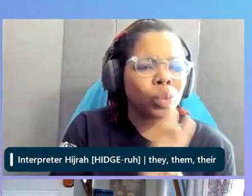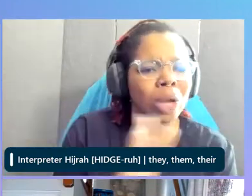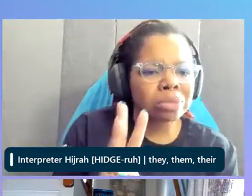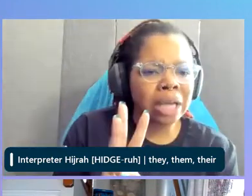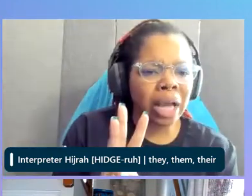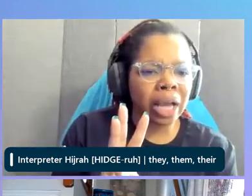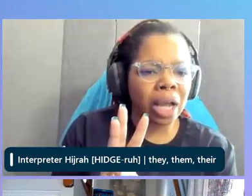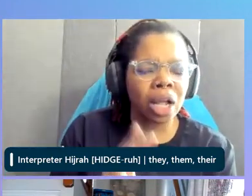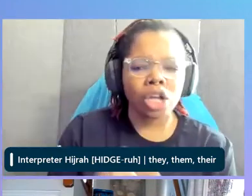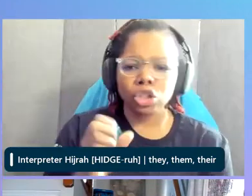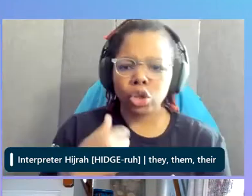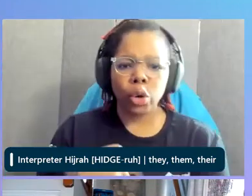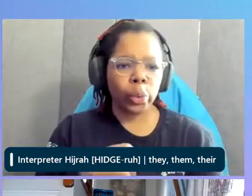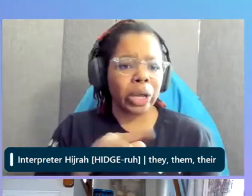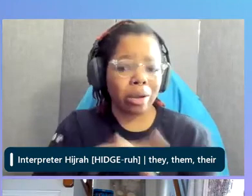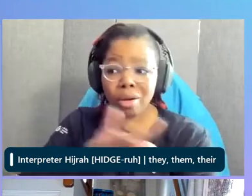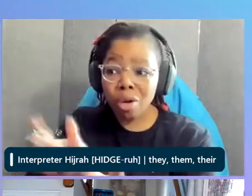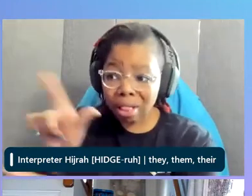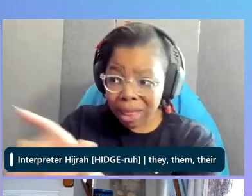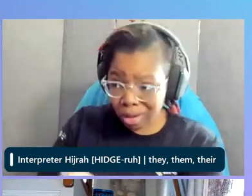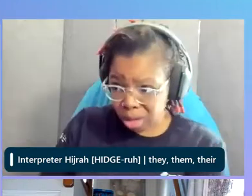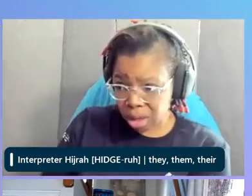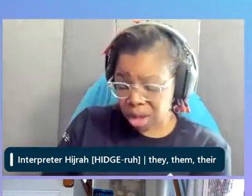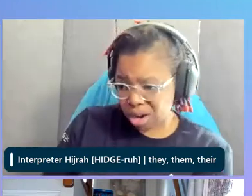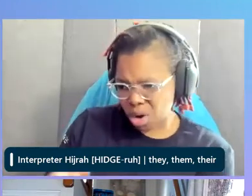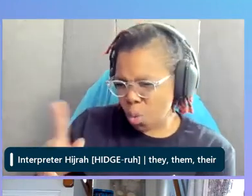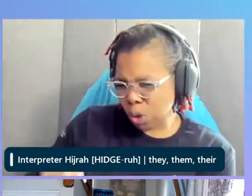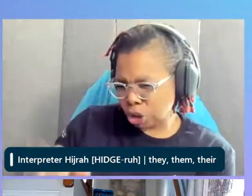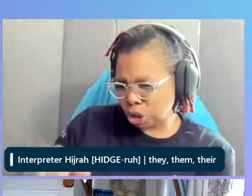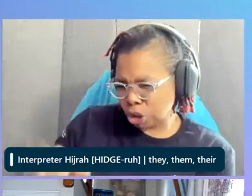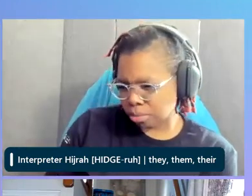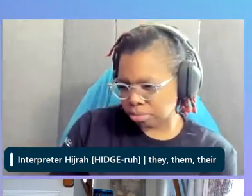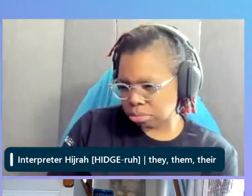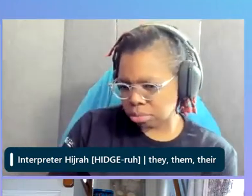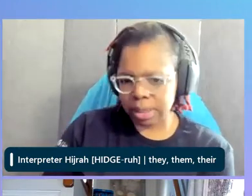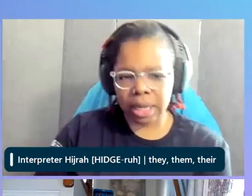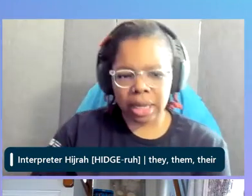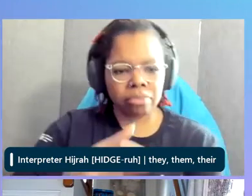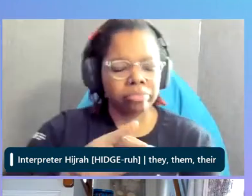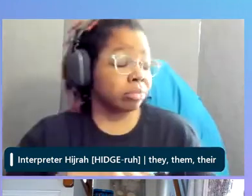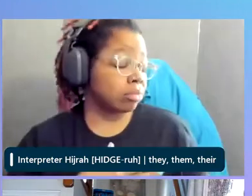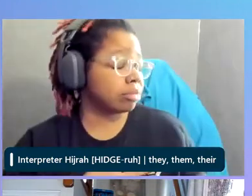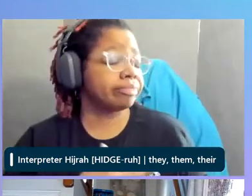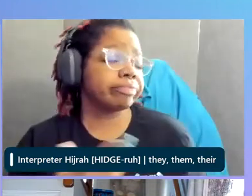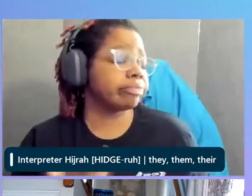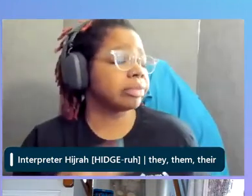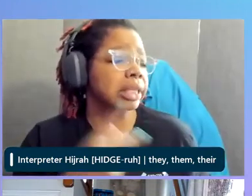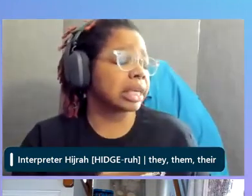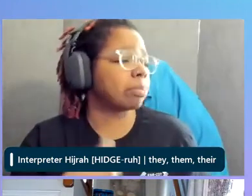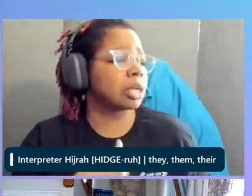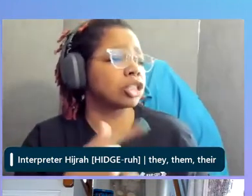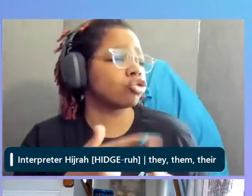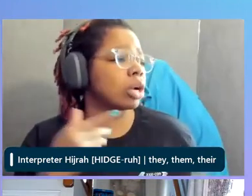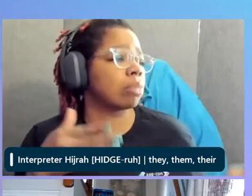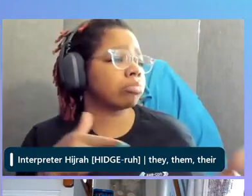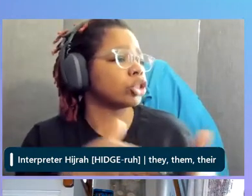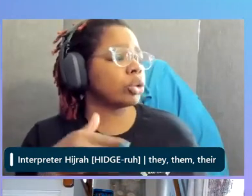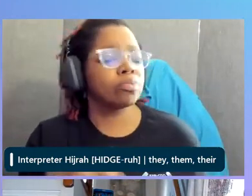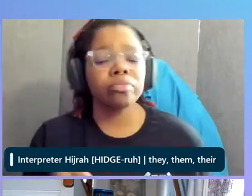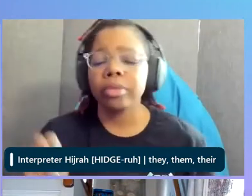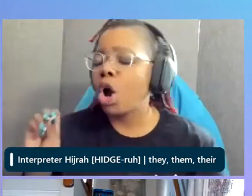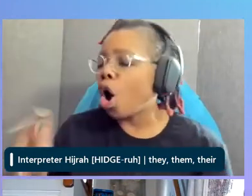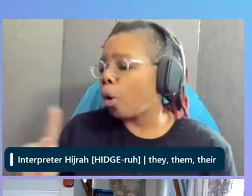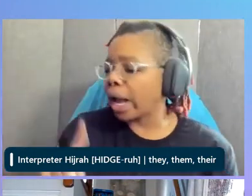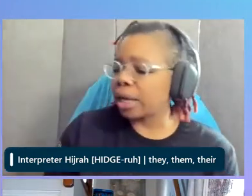And so we could go to legal and say, hey, legal, what's your job? And legal could say, well, to keep us from getting sued. And we could say, okay,